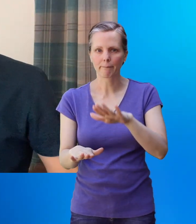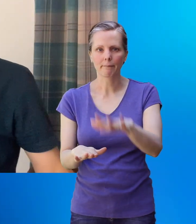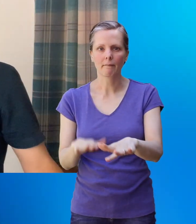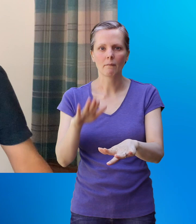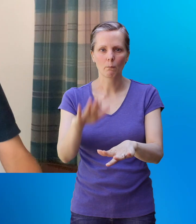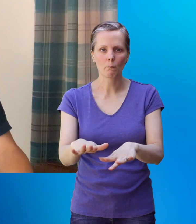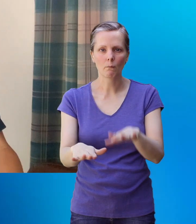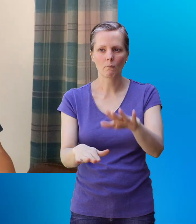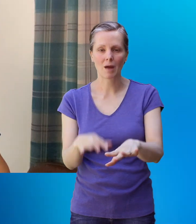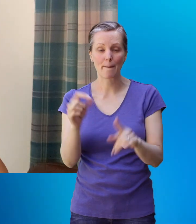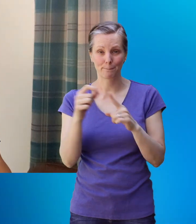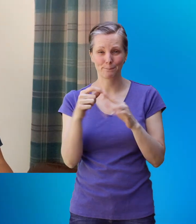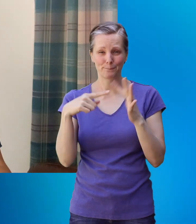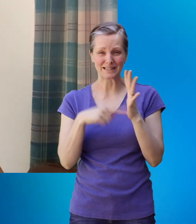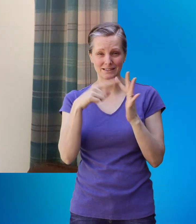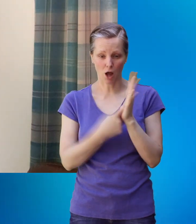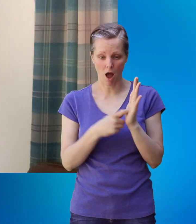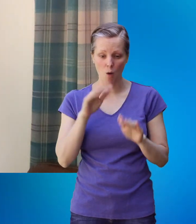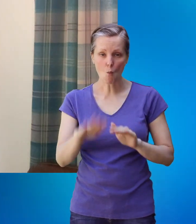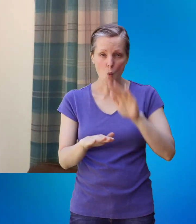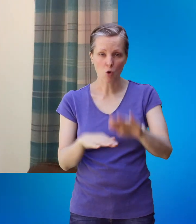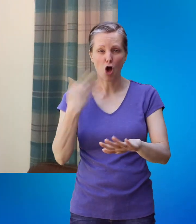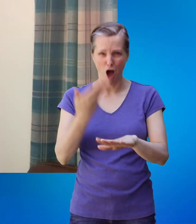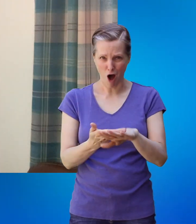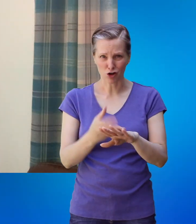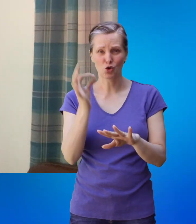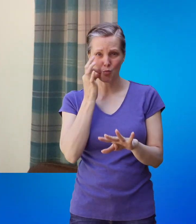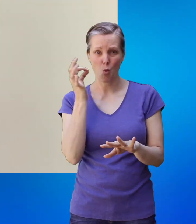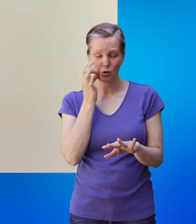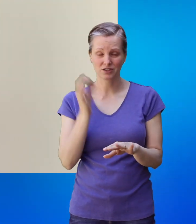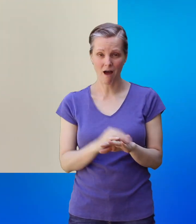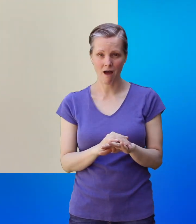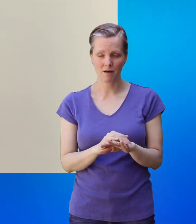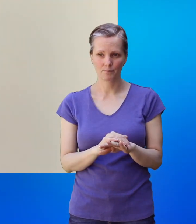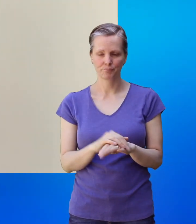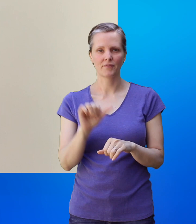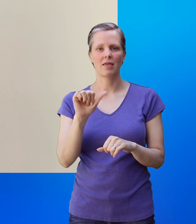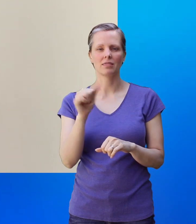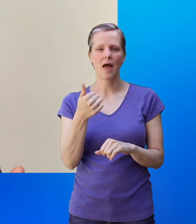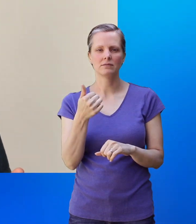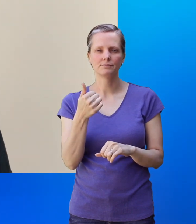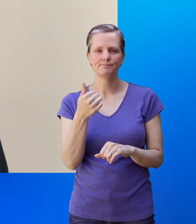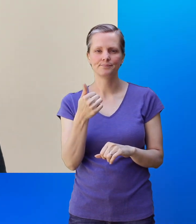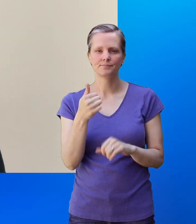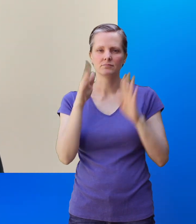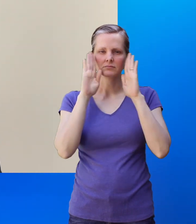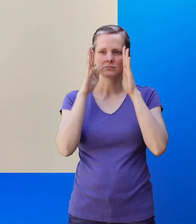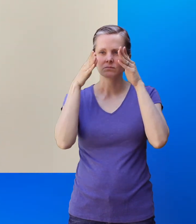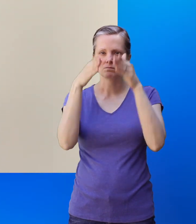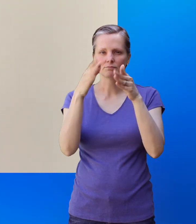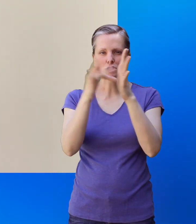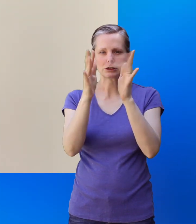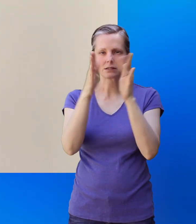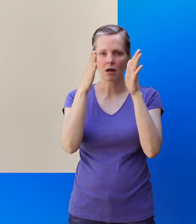steps. Peter actually walked on the water. But then for a moment, he took his